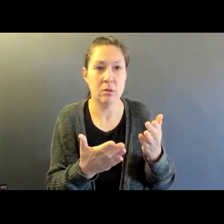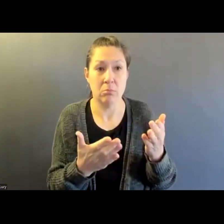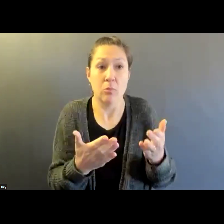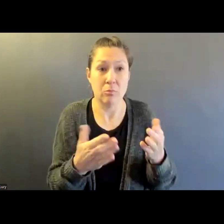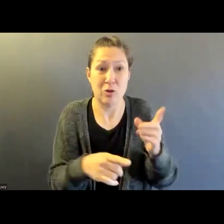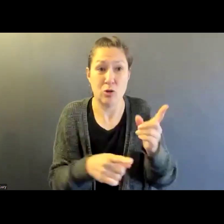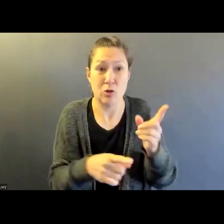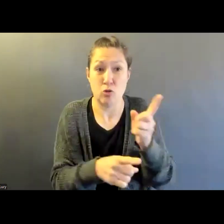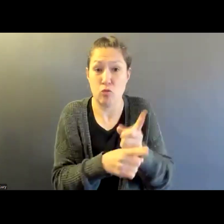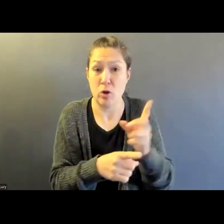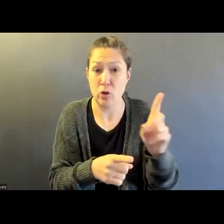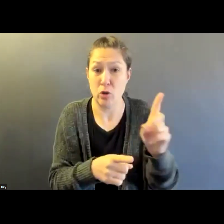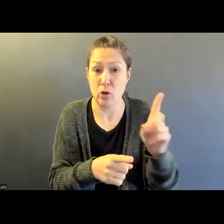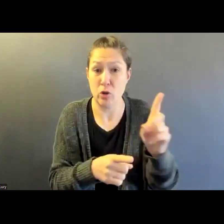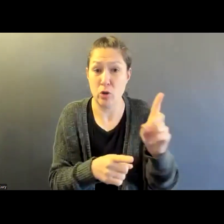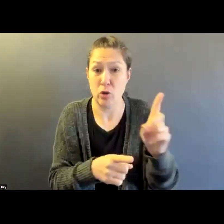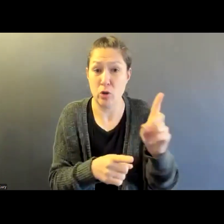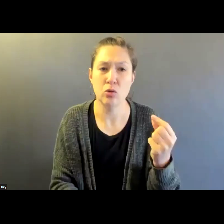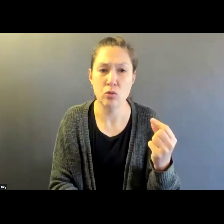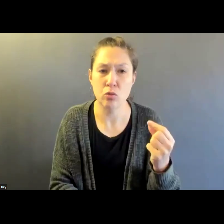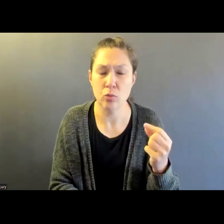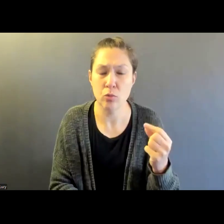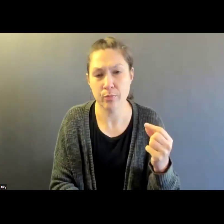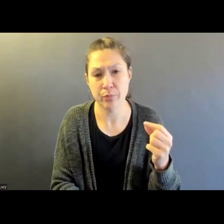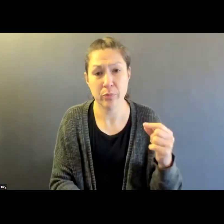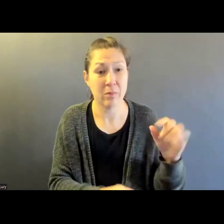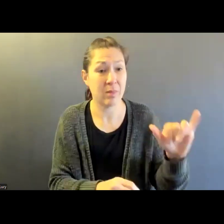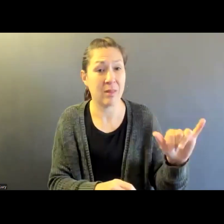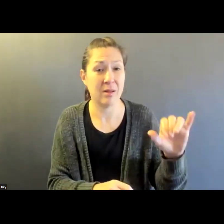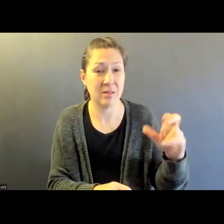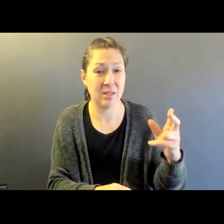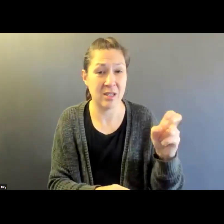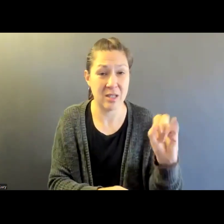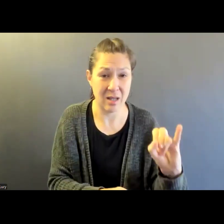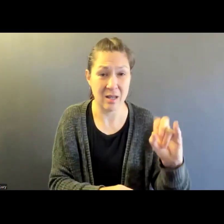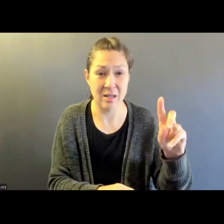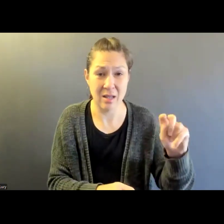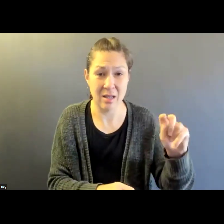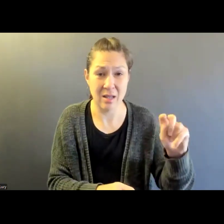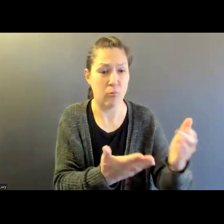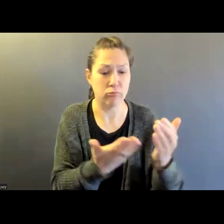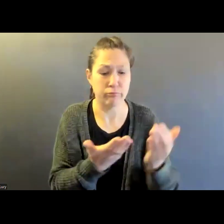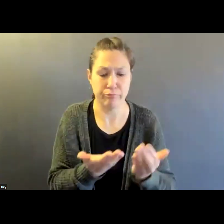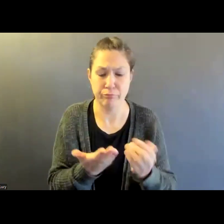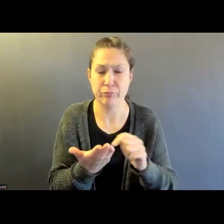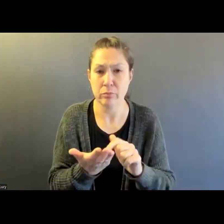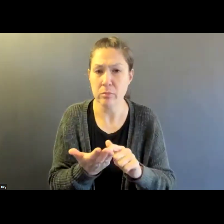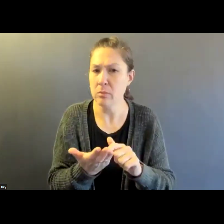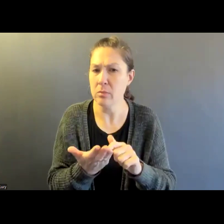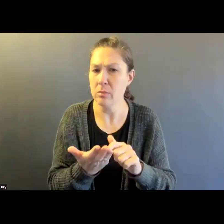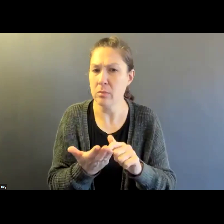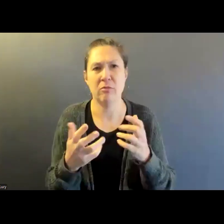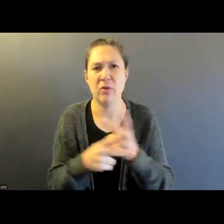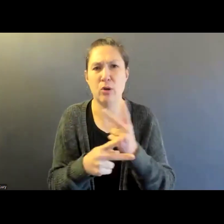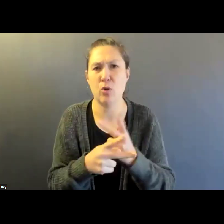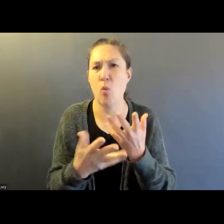with CHEI data is really take it, identify important data points for Western Mass that reflects the story and the journey that we're